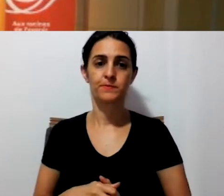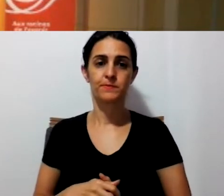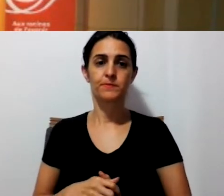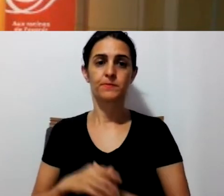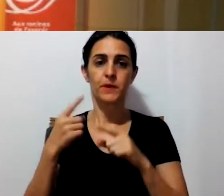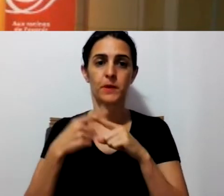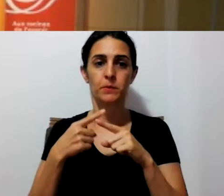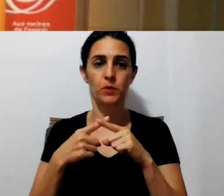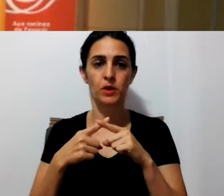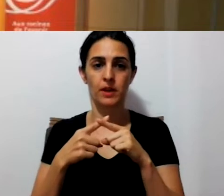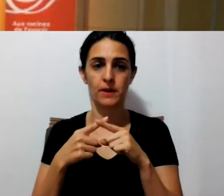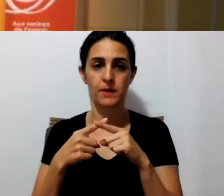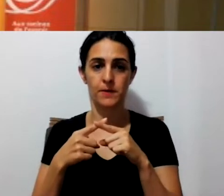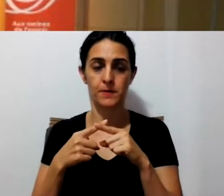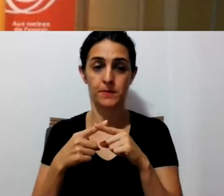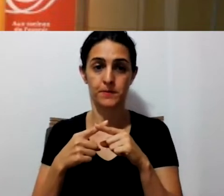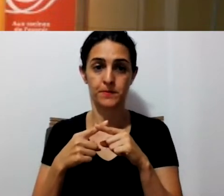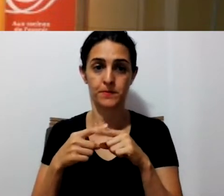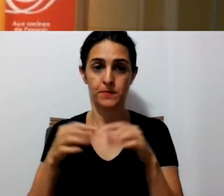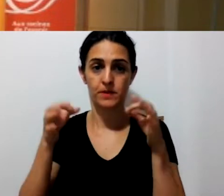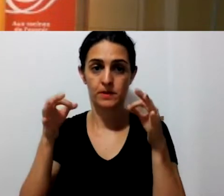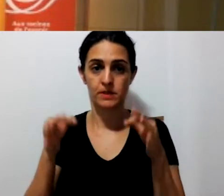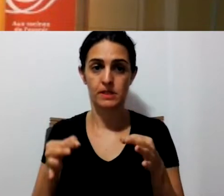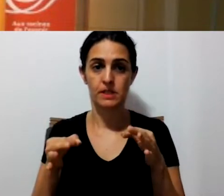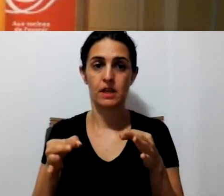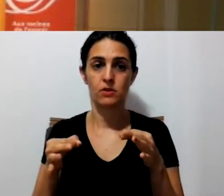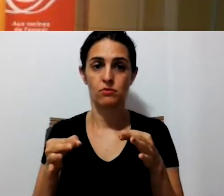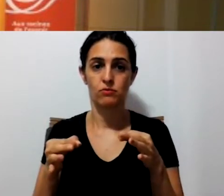have Brazil now on a path to accession.